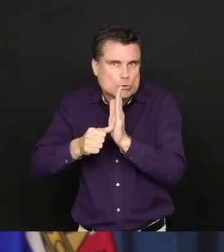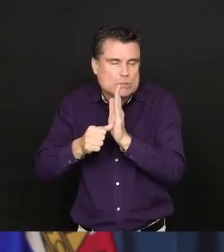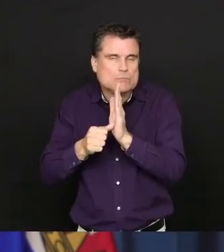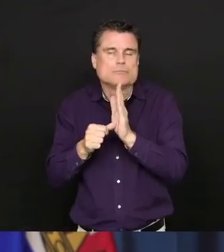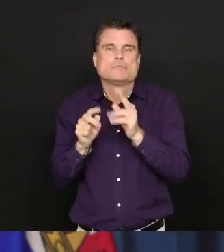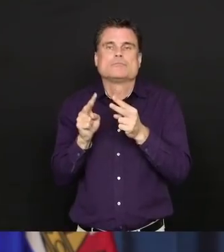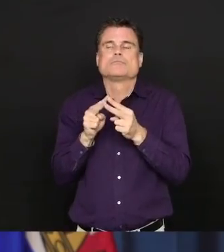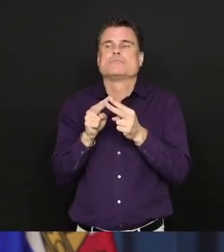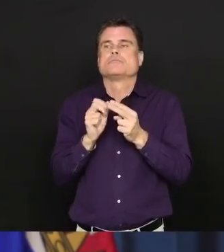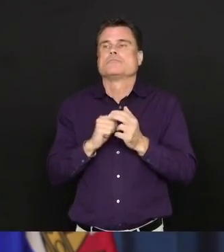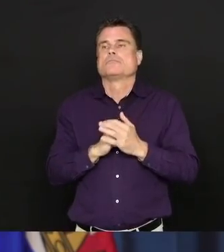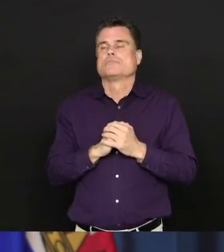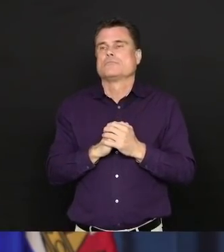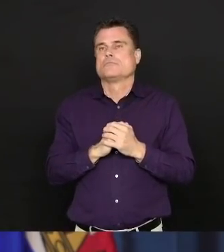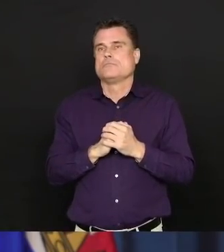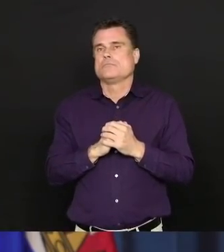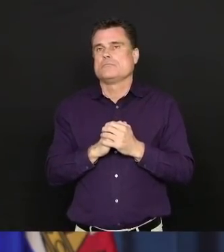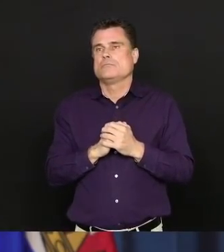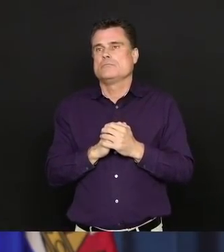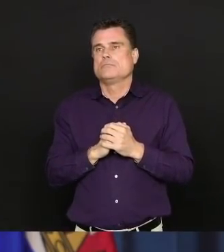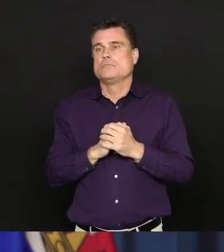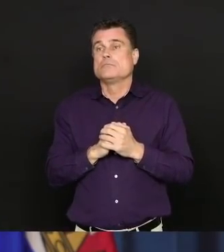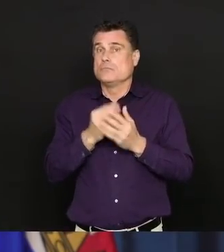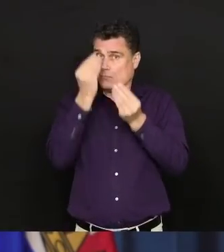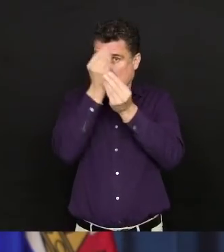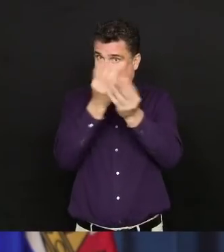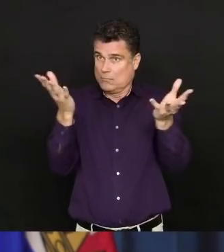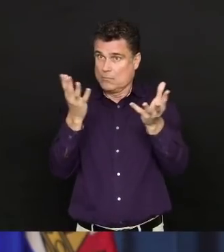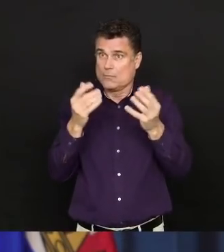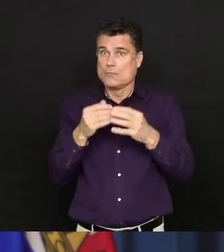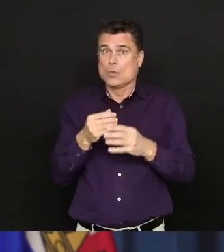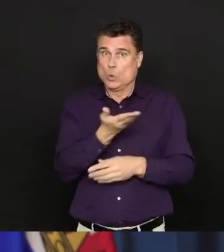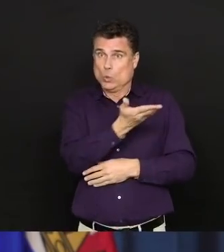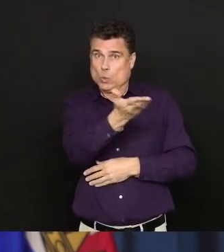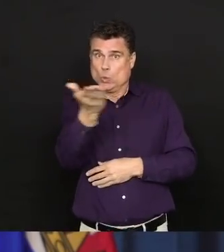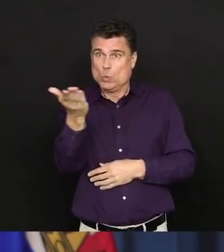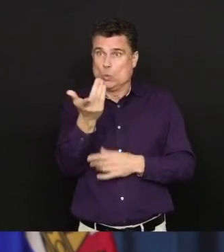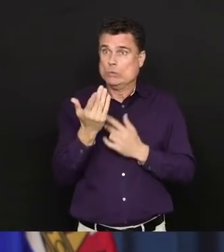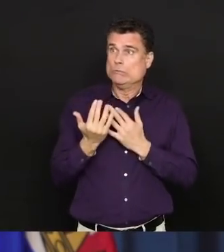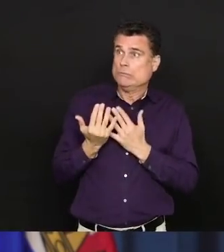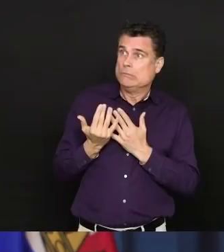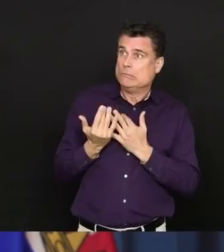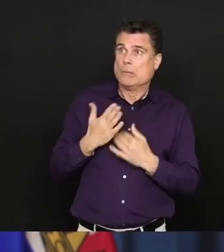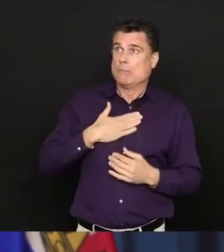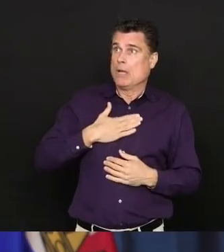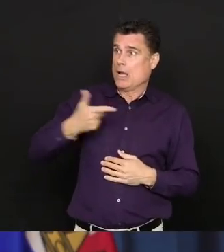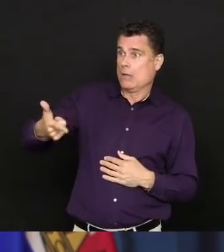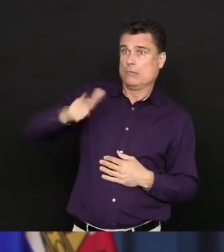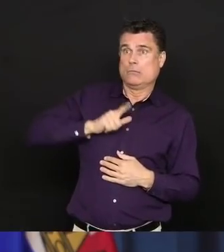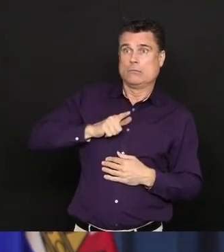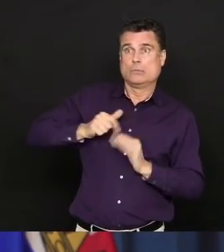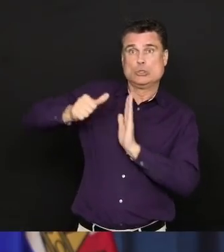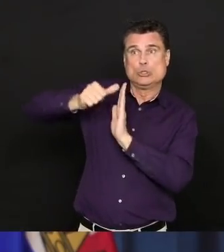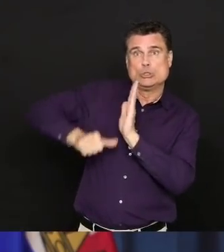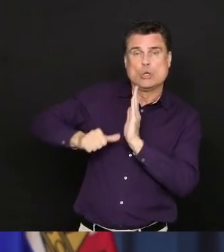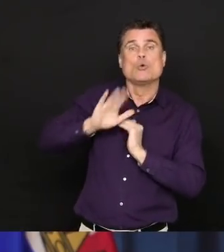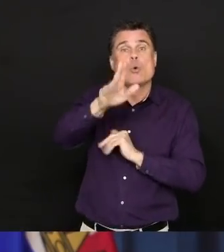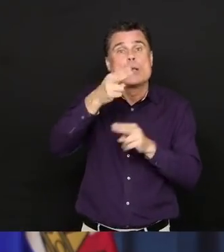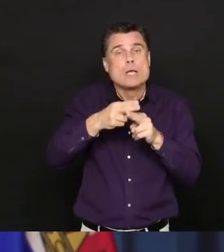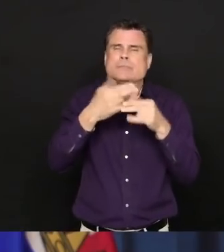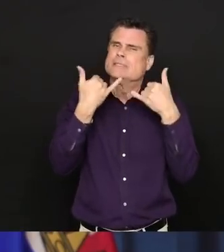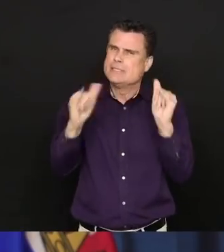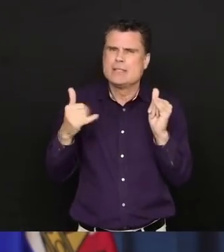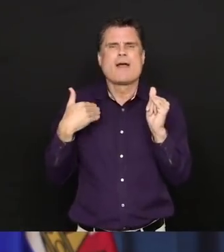Just to give you a small breakdown, 1,208 of those are hip and knee replacements, 240 are dental surgeries, which are